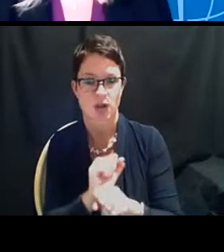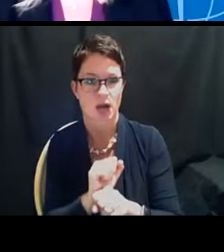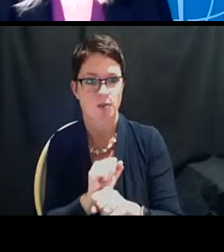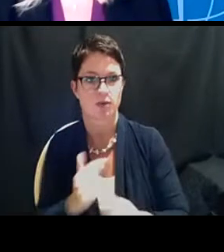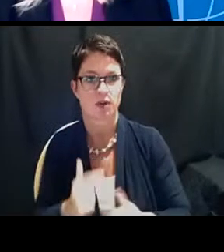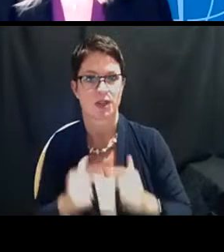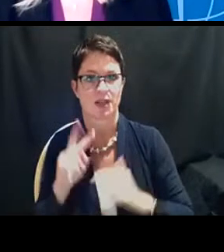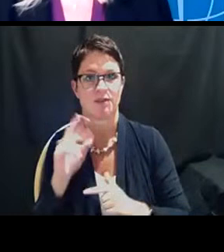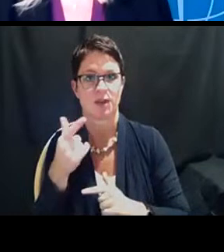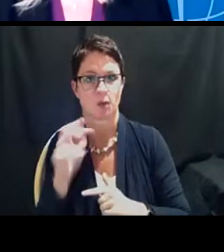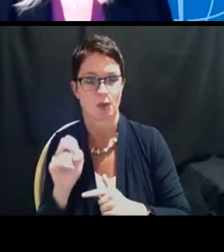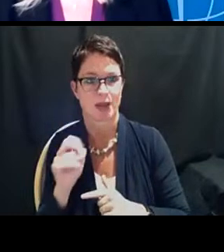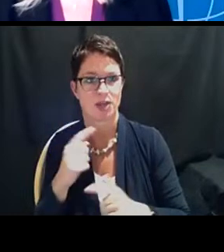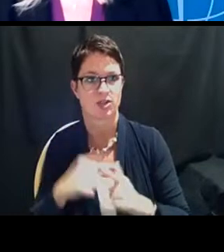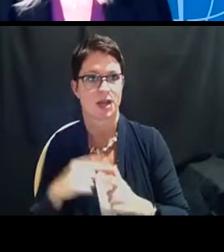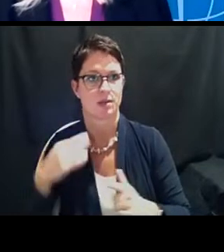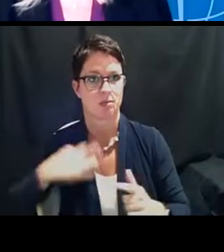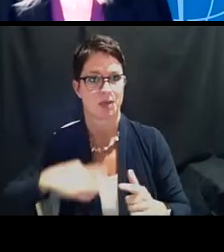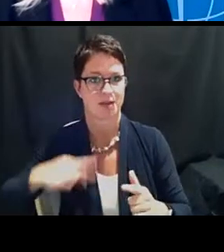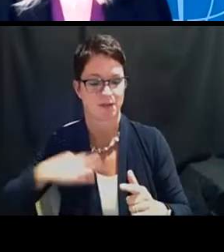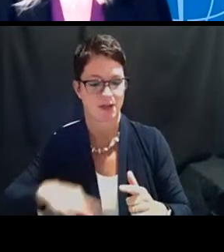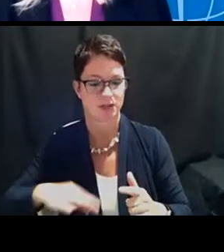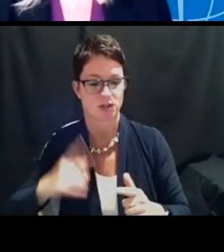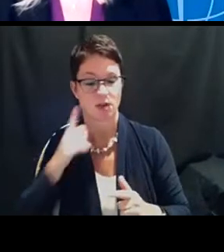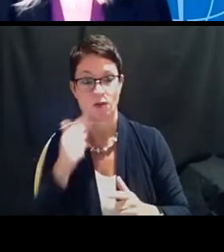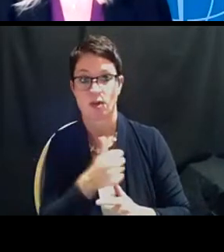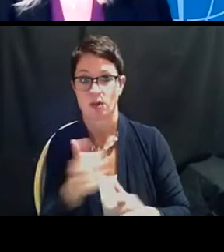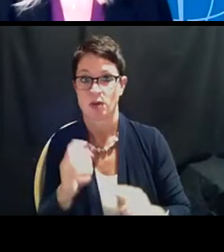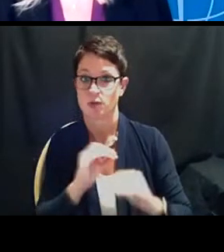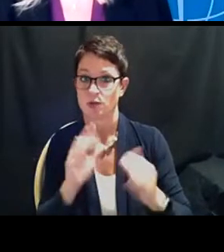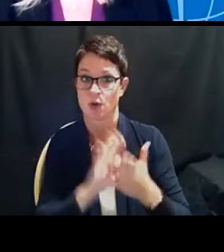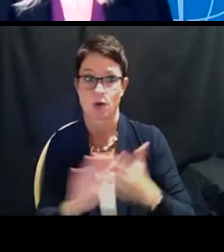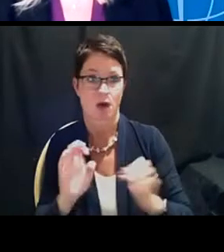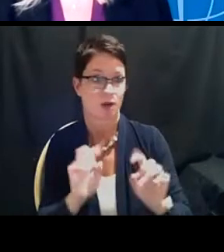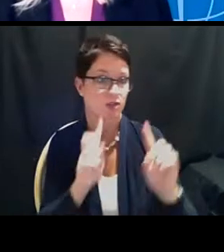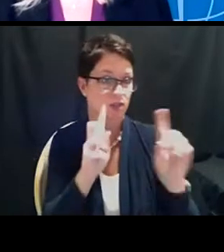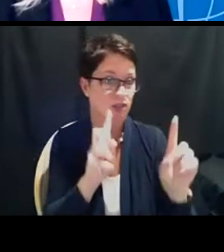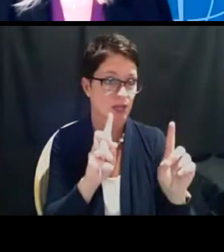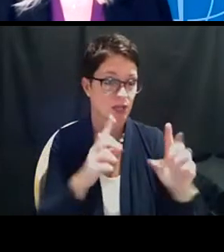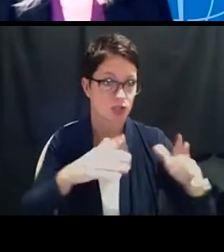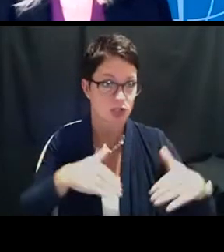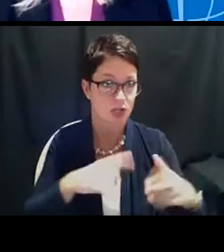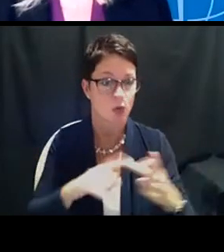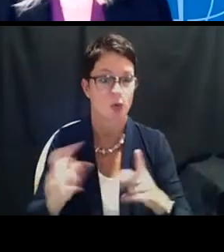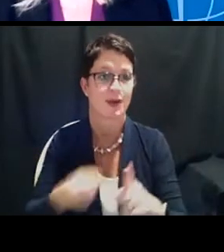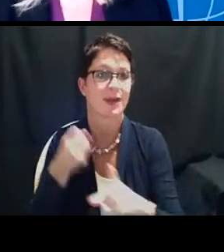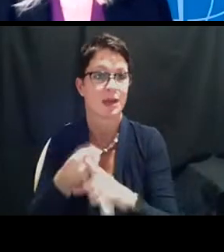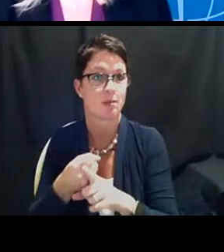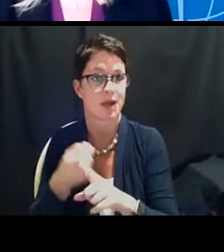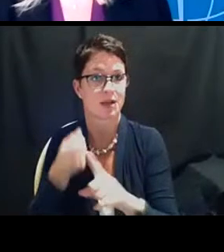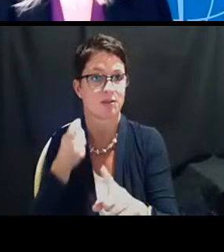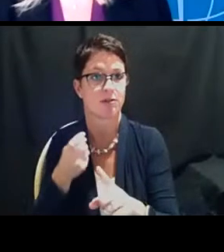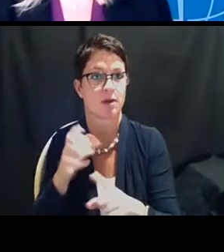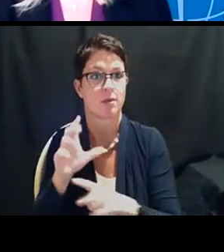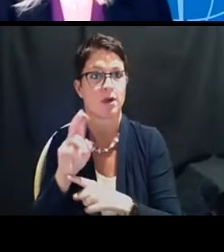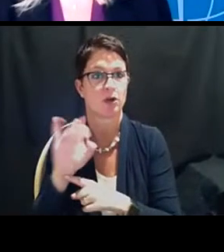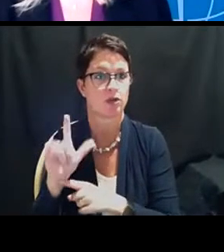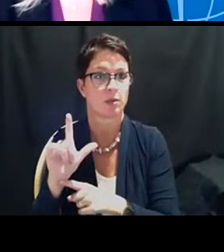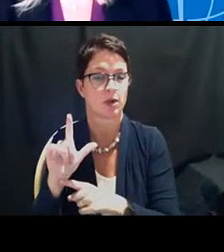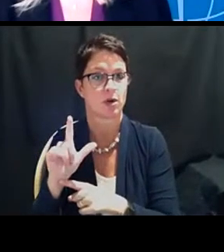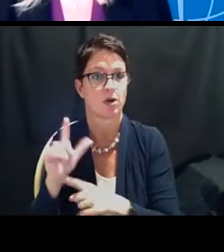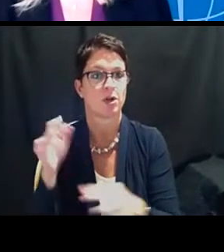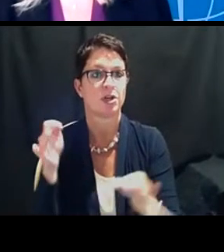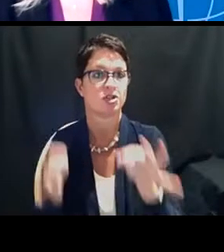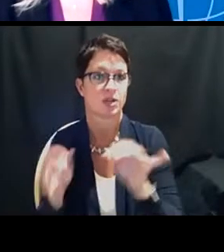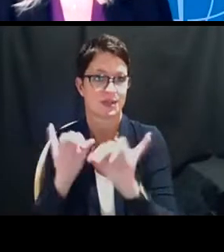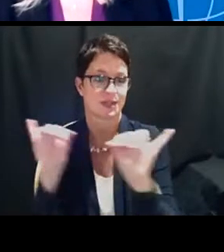essential benefits, particularly those without a college education or those who have been impacted by the criminal punishment system. And careers